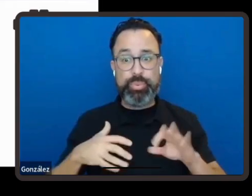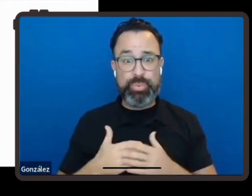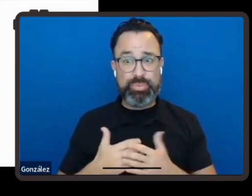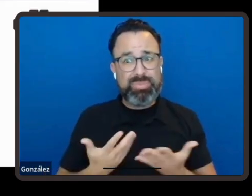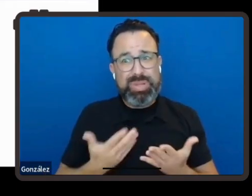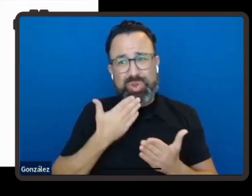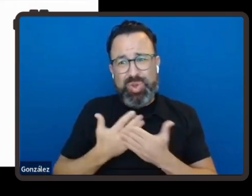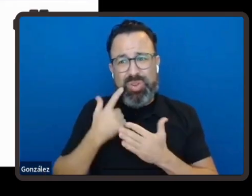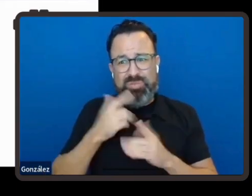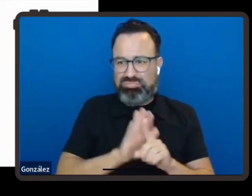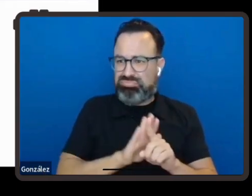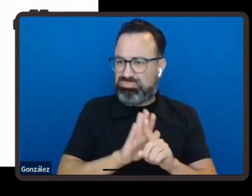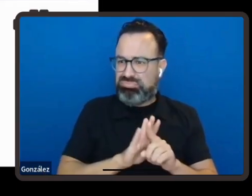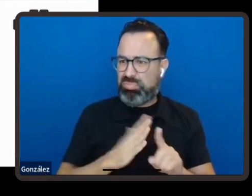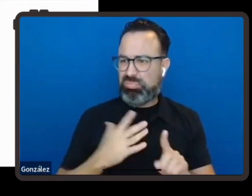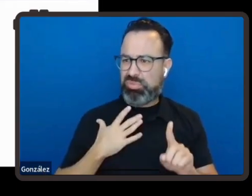well-being.